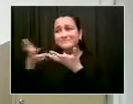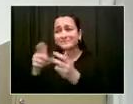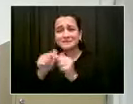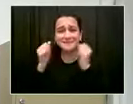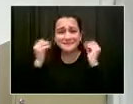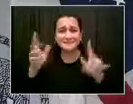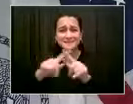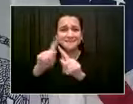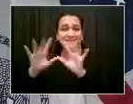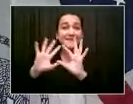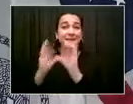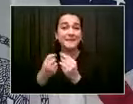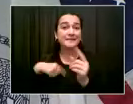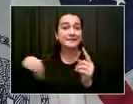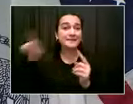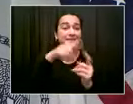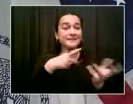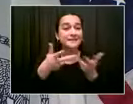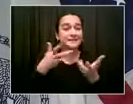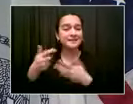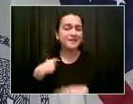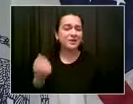learning. Thank you. Go ahead, Jillian.